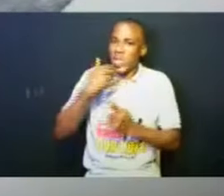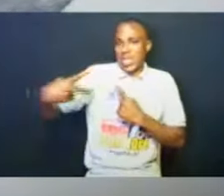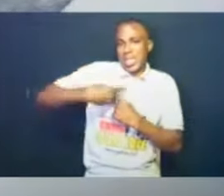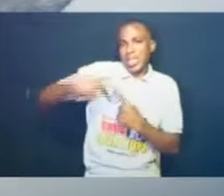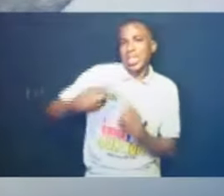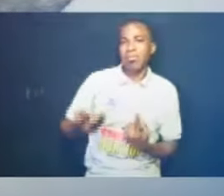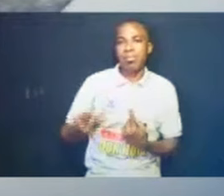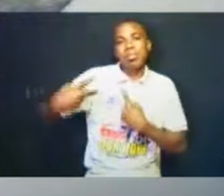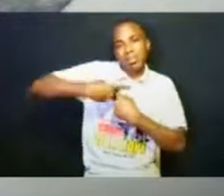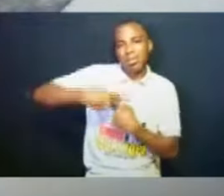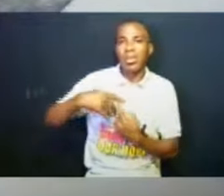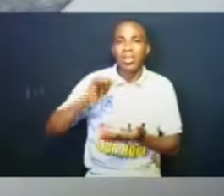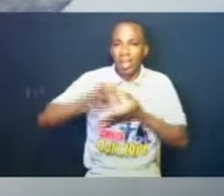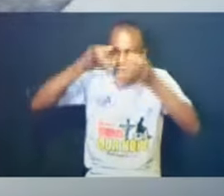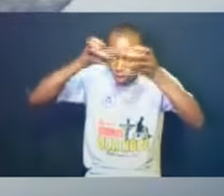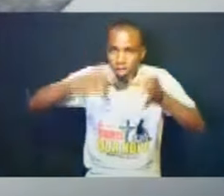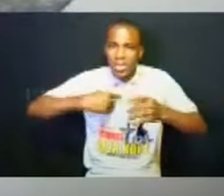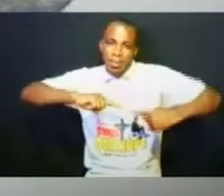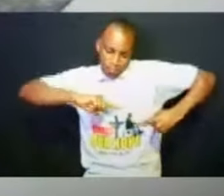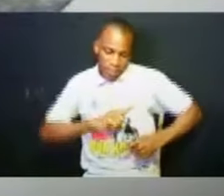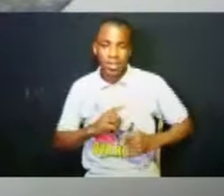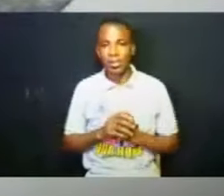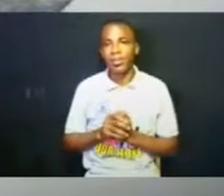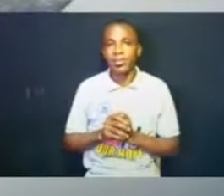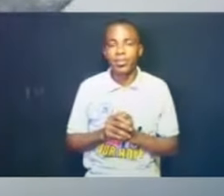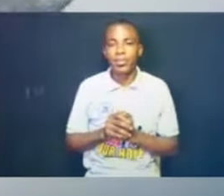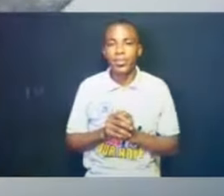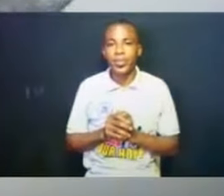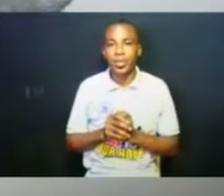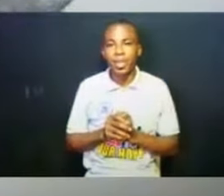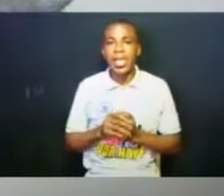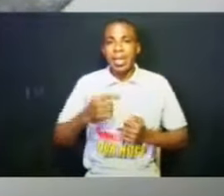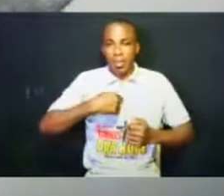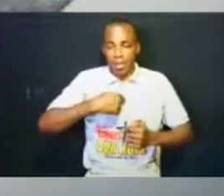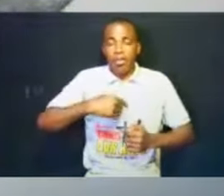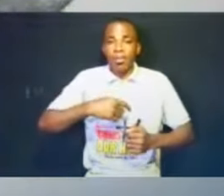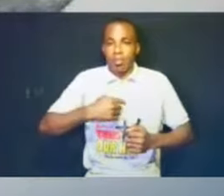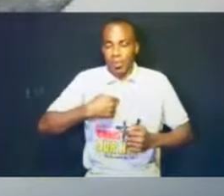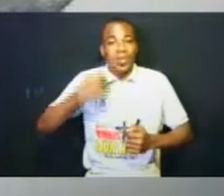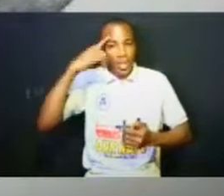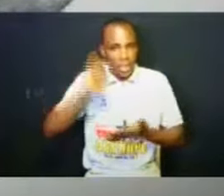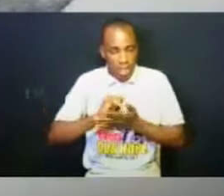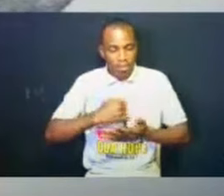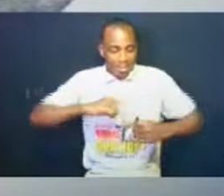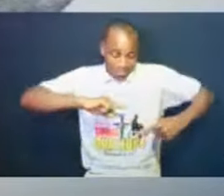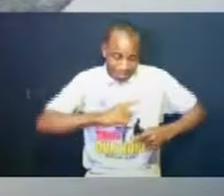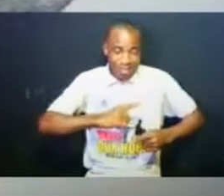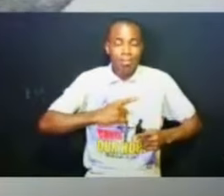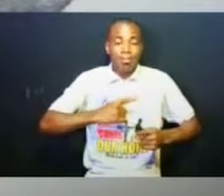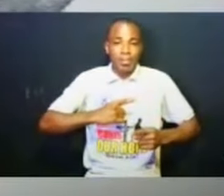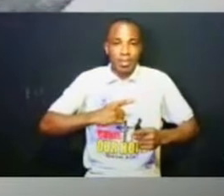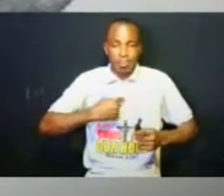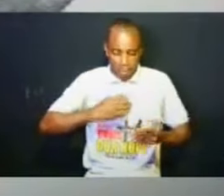See, the reason why they describe the feeling as righteous anger is that They think that they have been